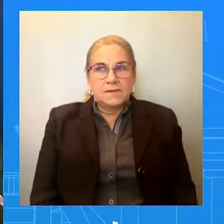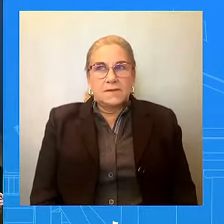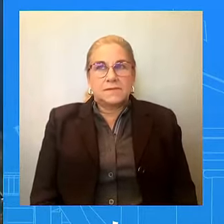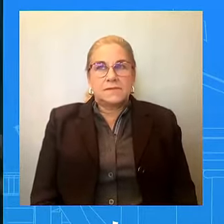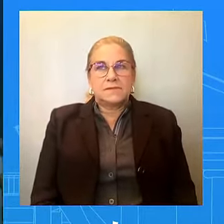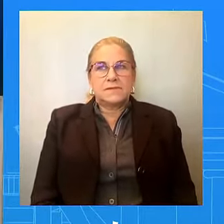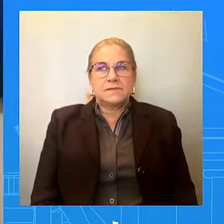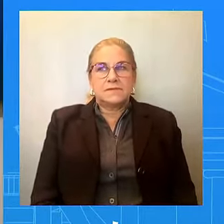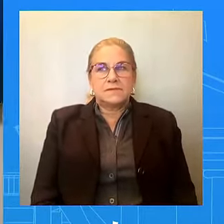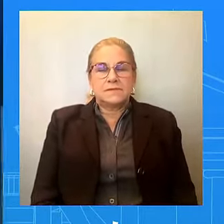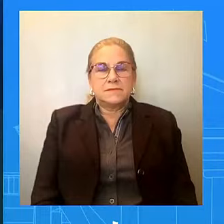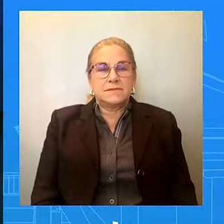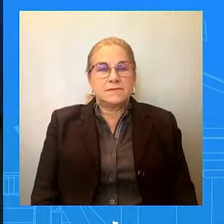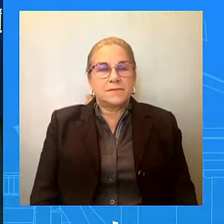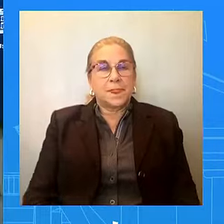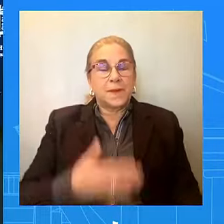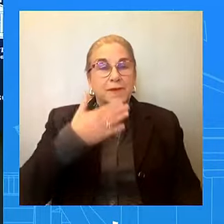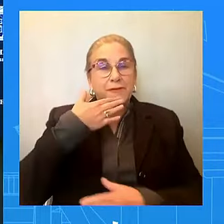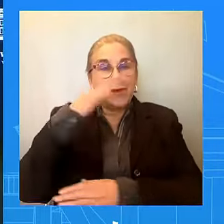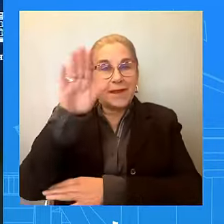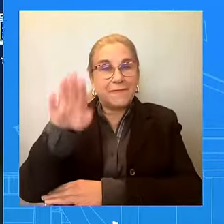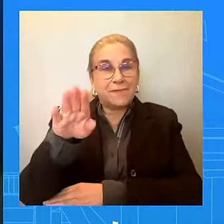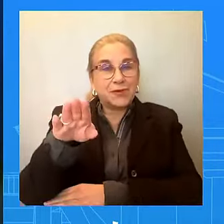Good afternoon, everyone.